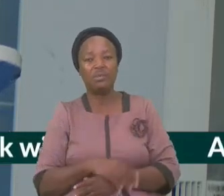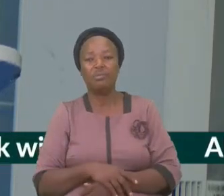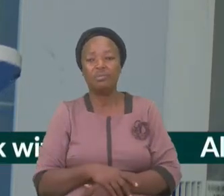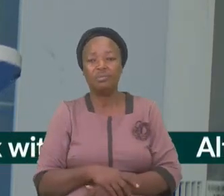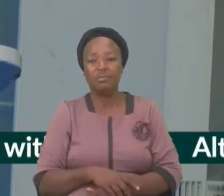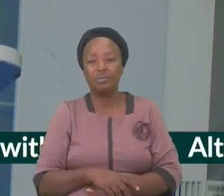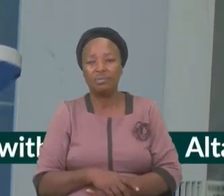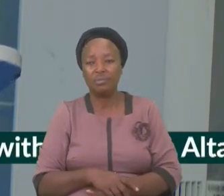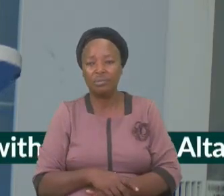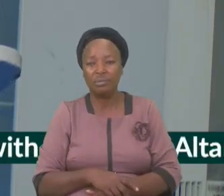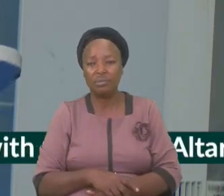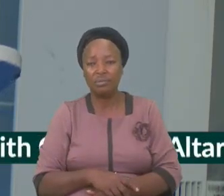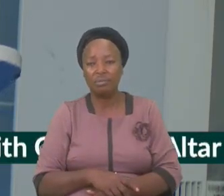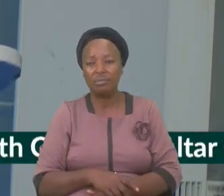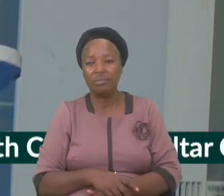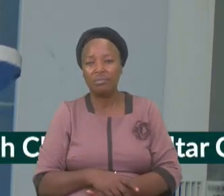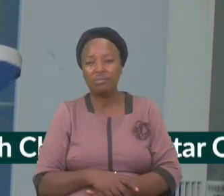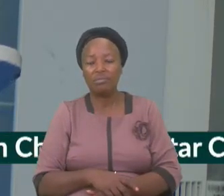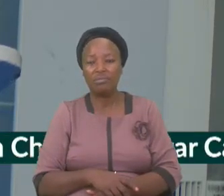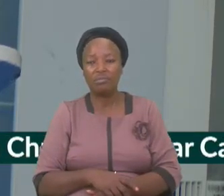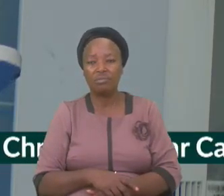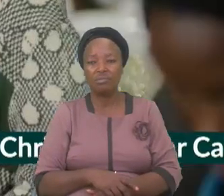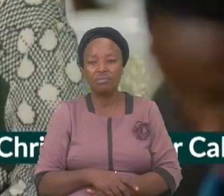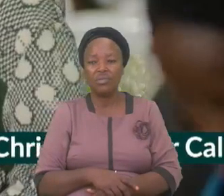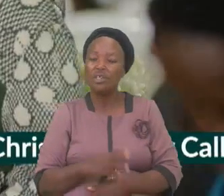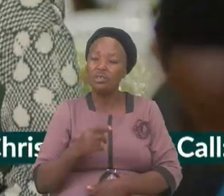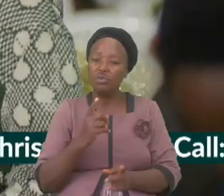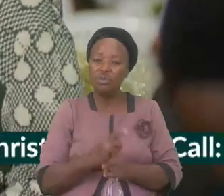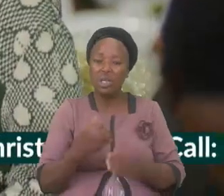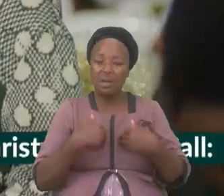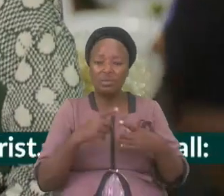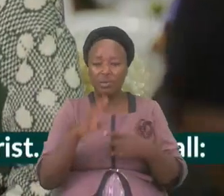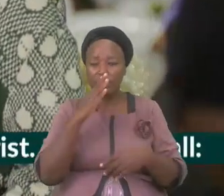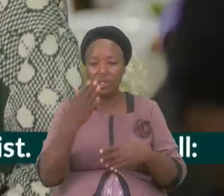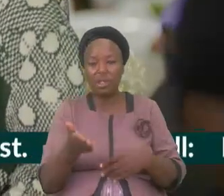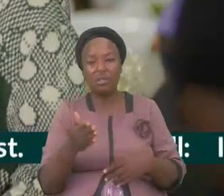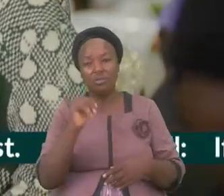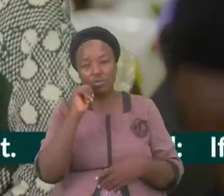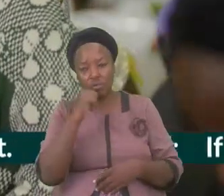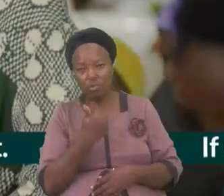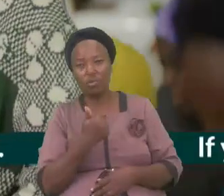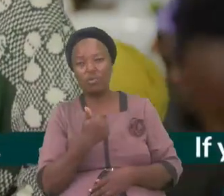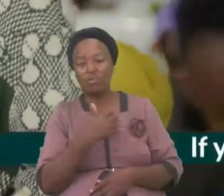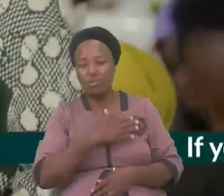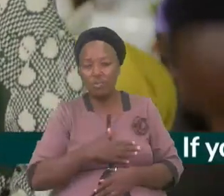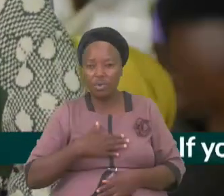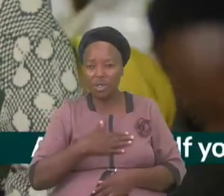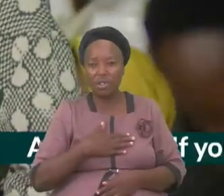podium, the building on your left-hand side, by 2:30 p.m., the lunch hour